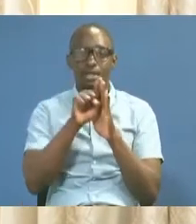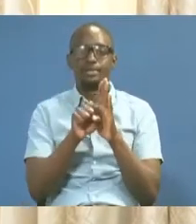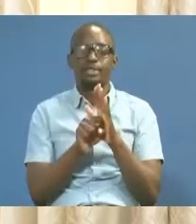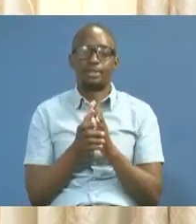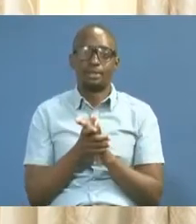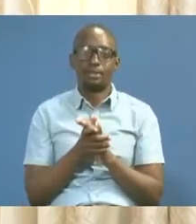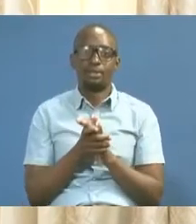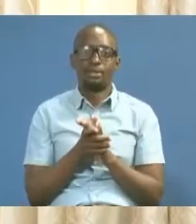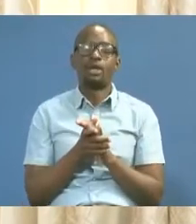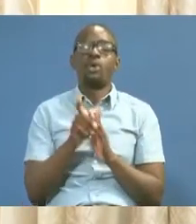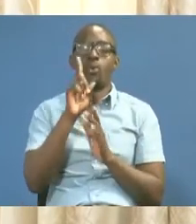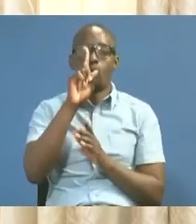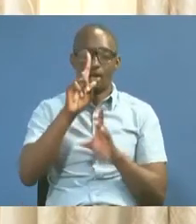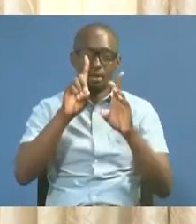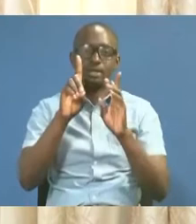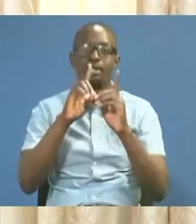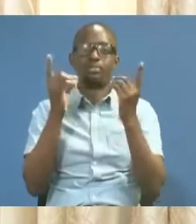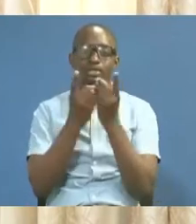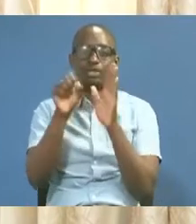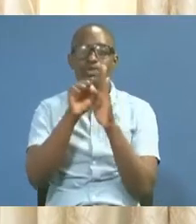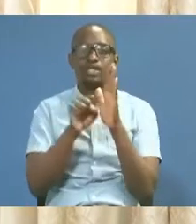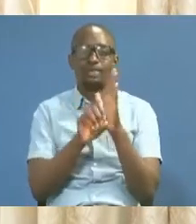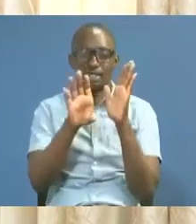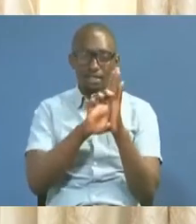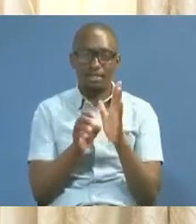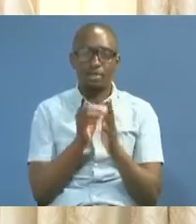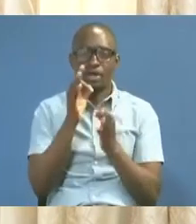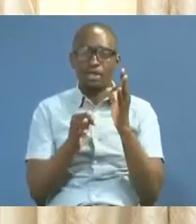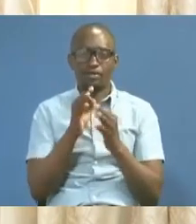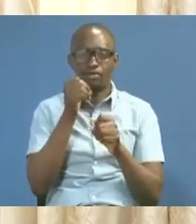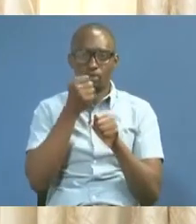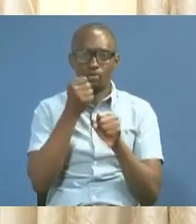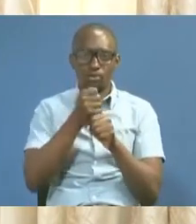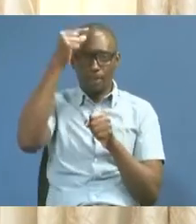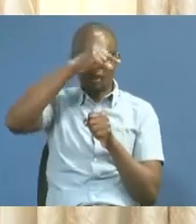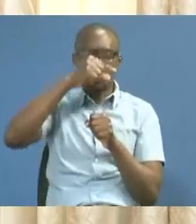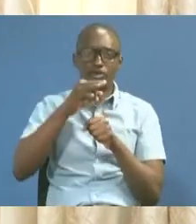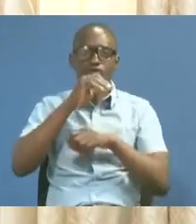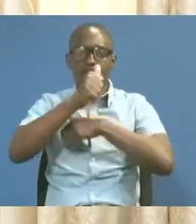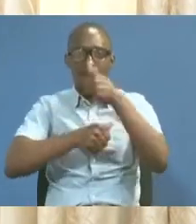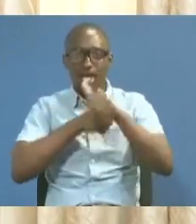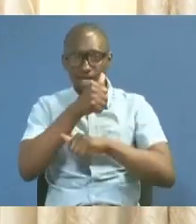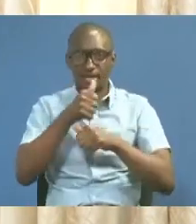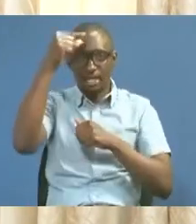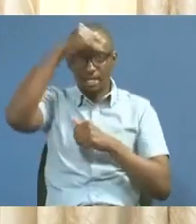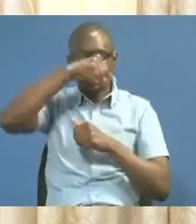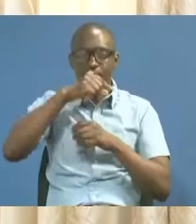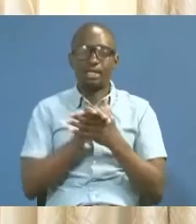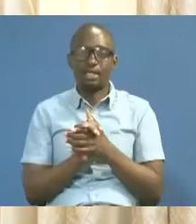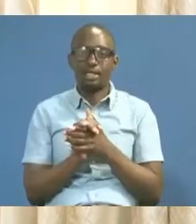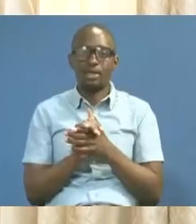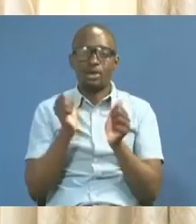one departmental subjects. For example, if you're taking a Bachelor of Arts degree with